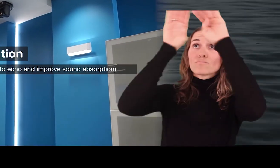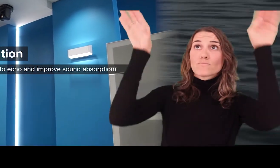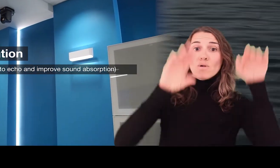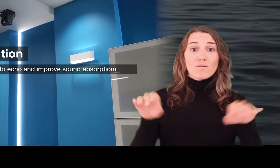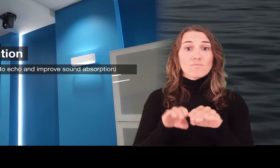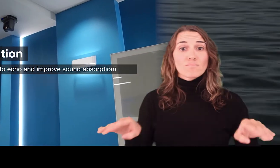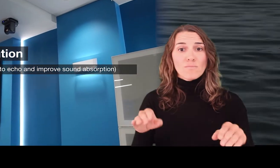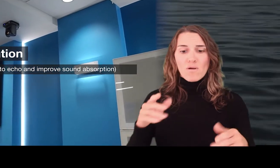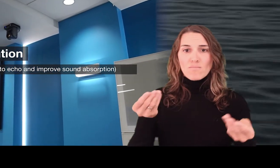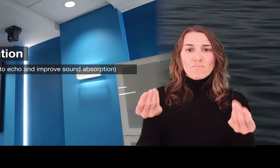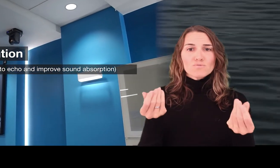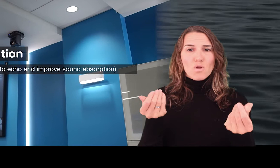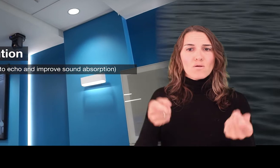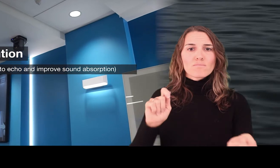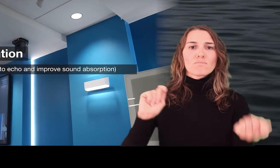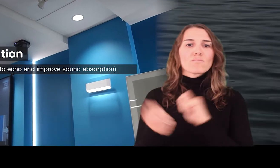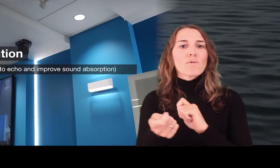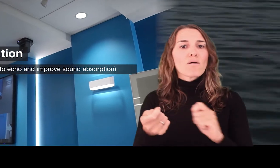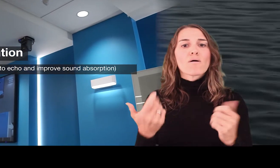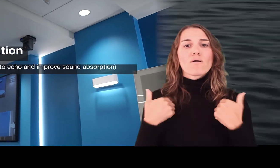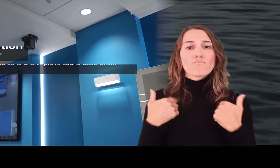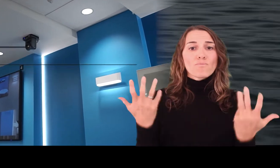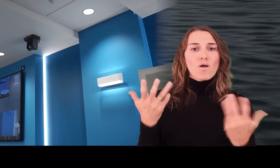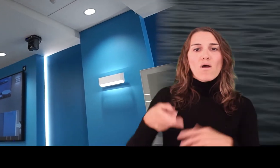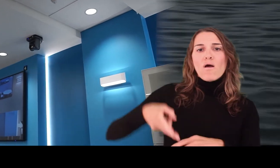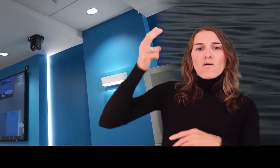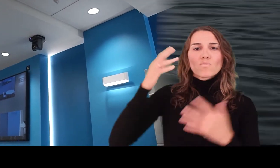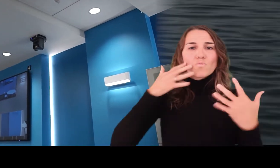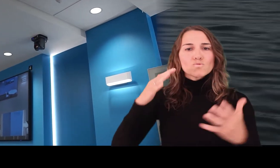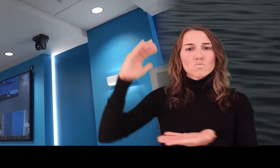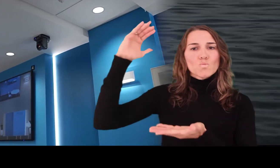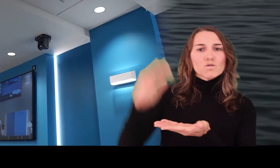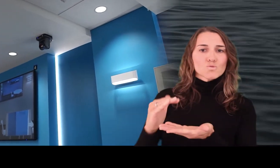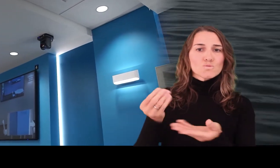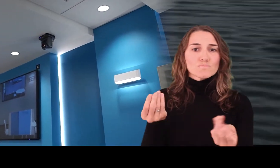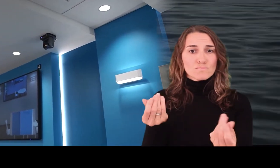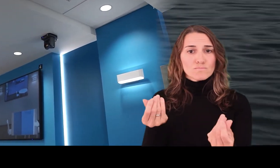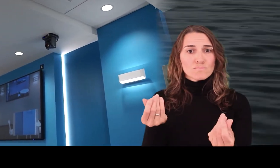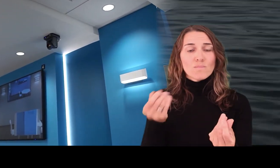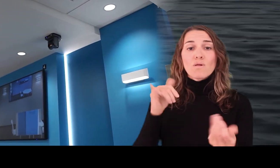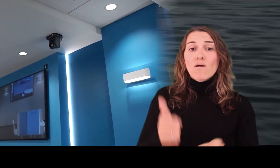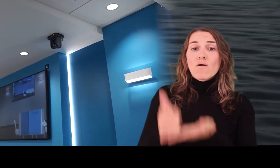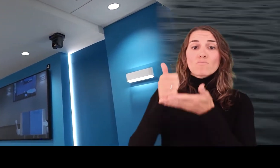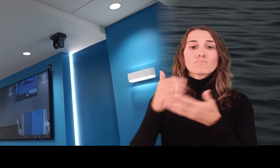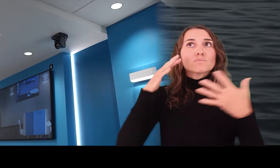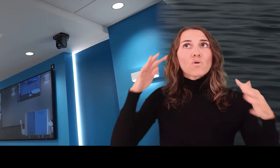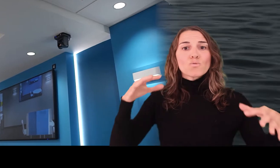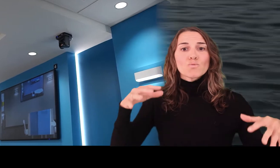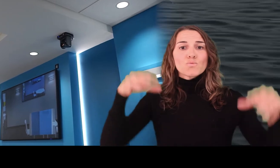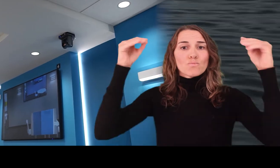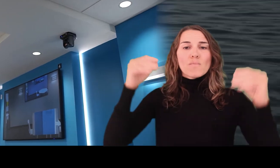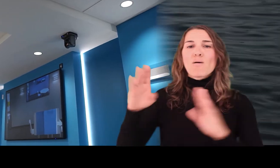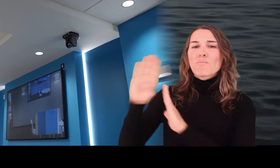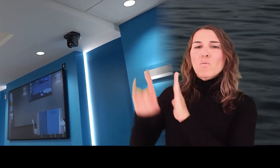acoustics. The ceiling and the flooring have been built with materials that have very high noise reduction coefficient to improve